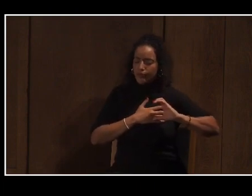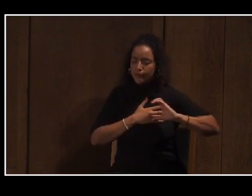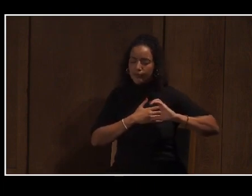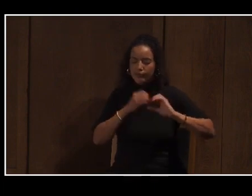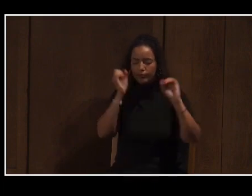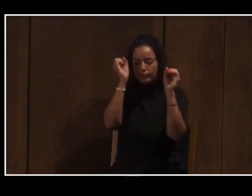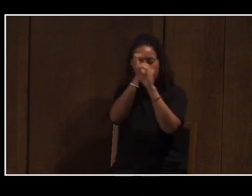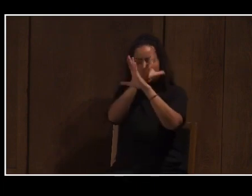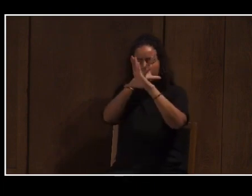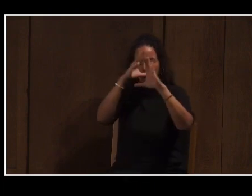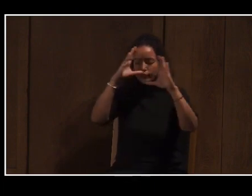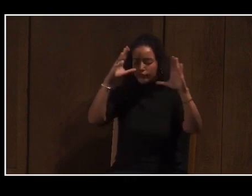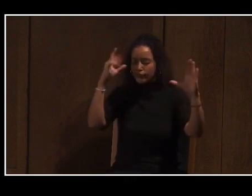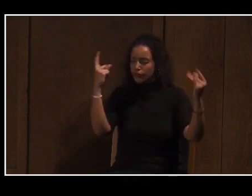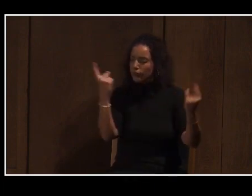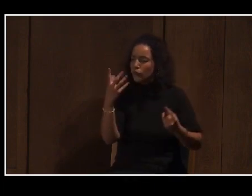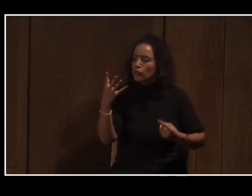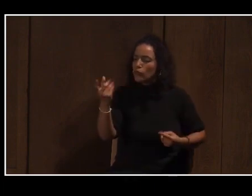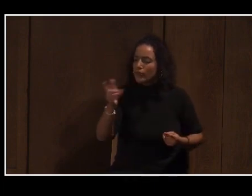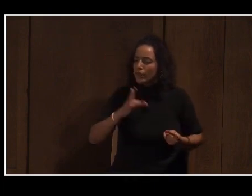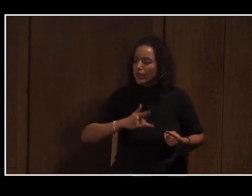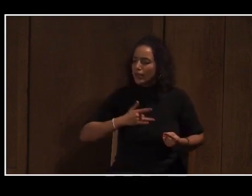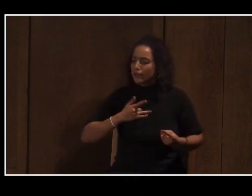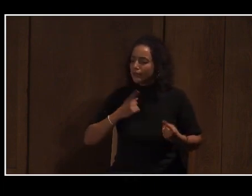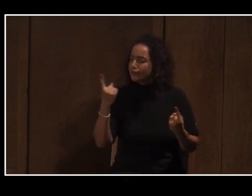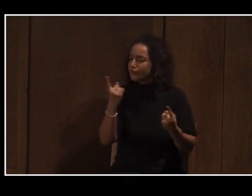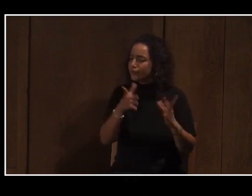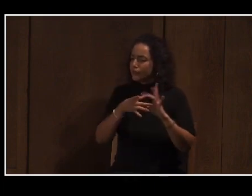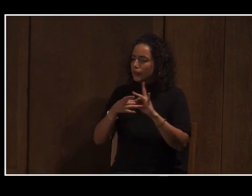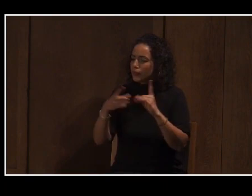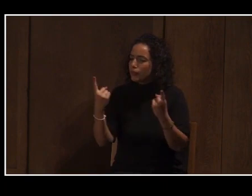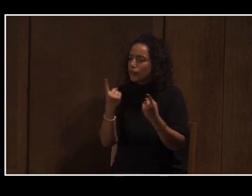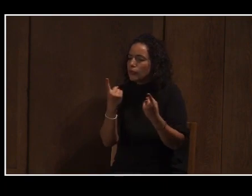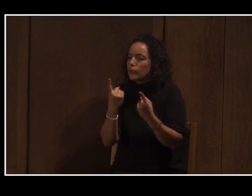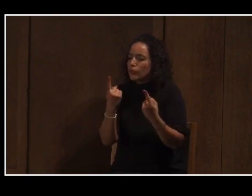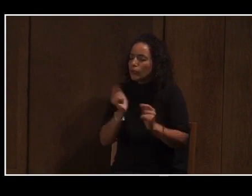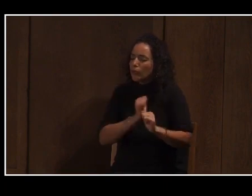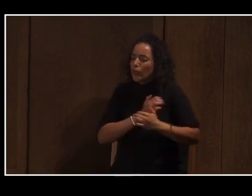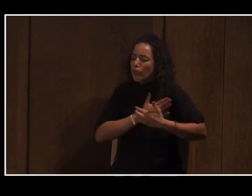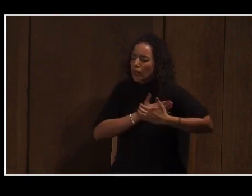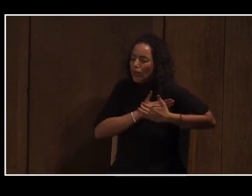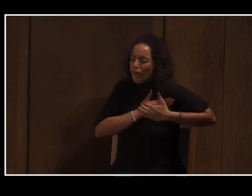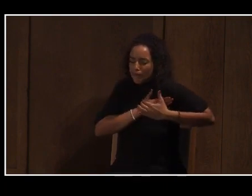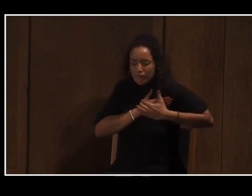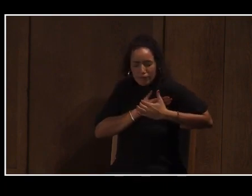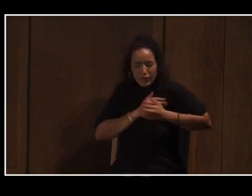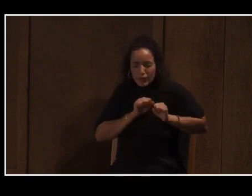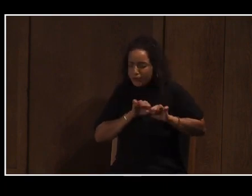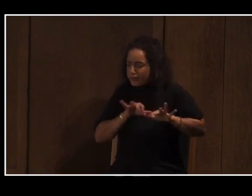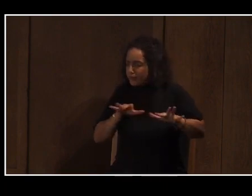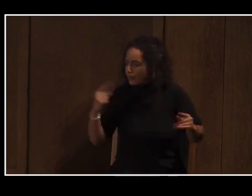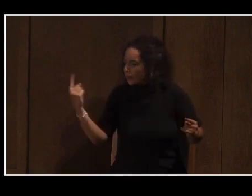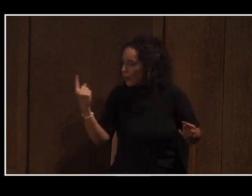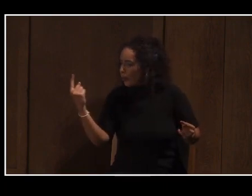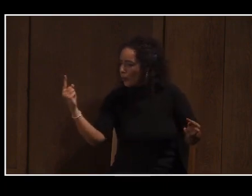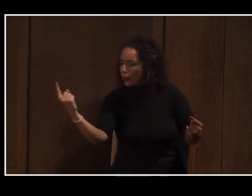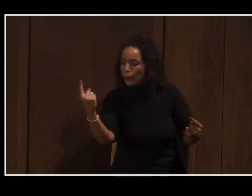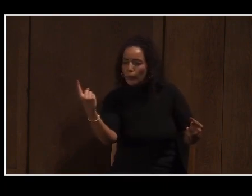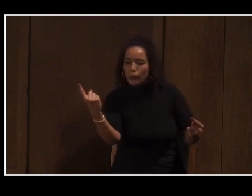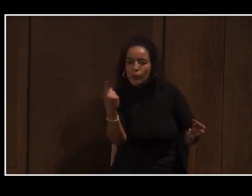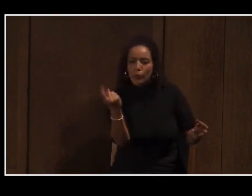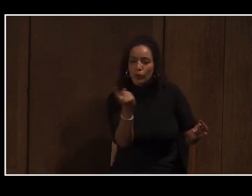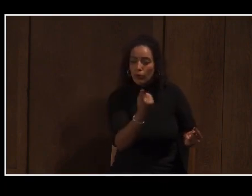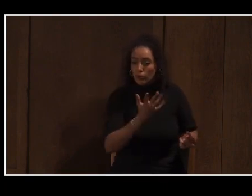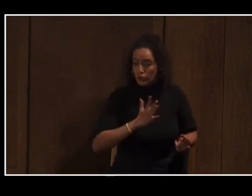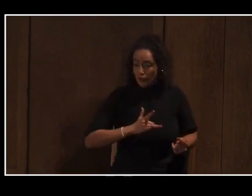and what you have, what you're committed to, who you're committed to in love. And sense the front part of